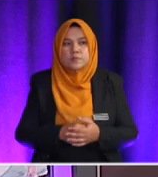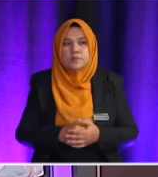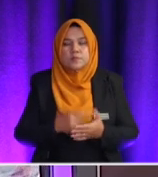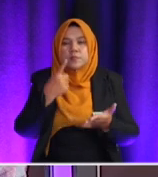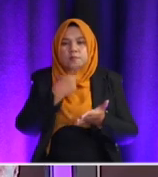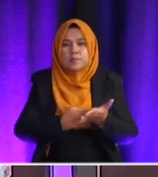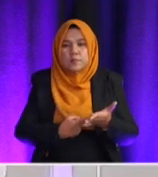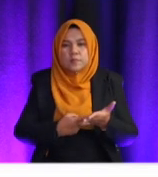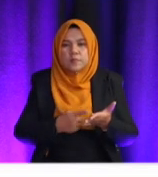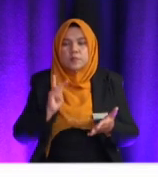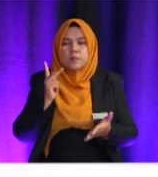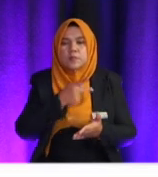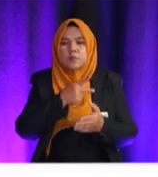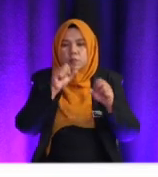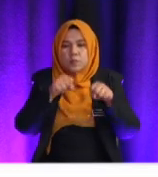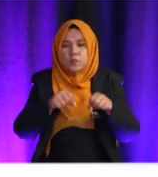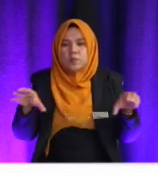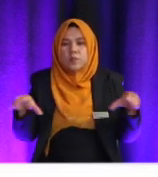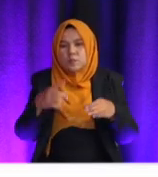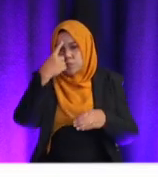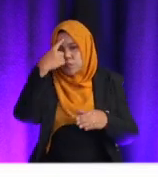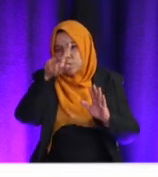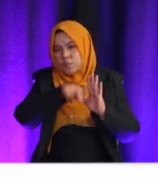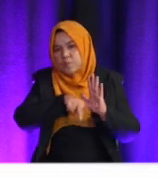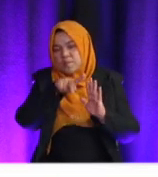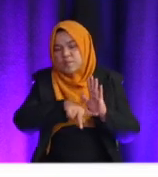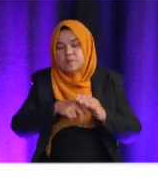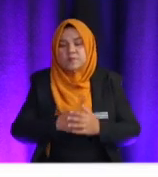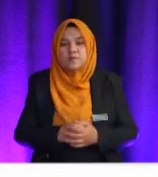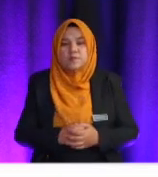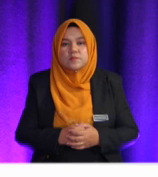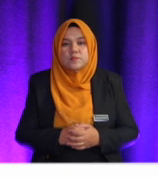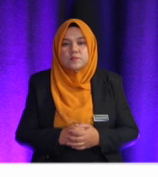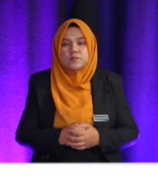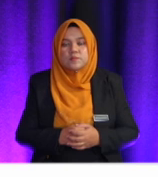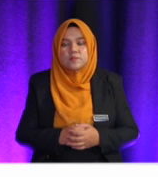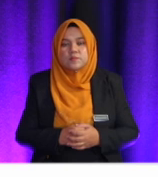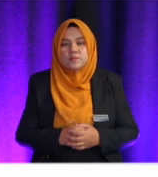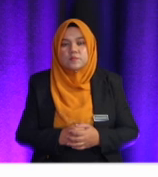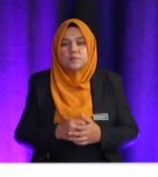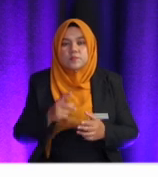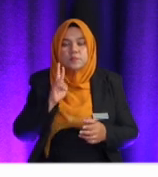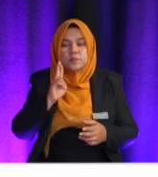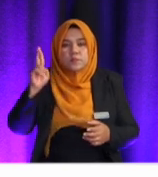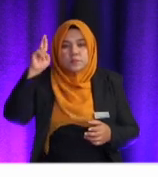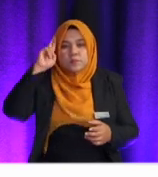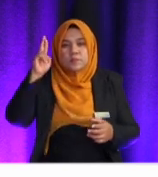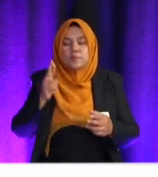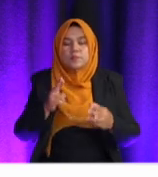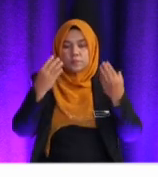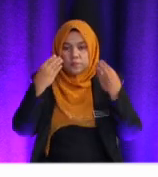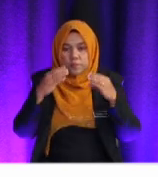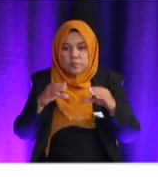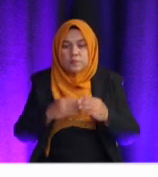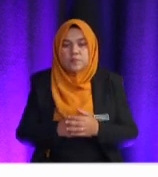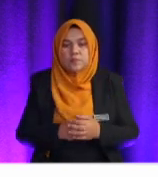we do to reduce them? Mm-hmm. So what can we do as teenagers, as teacher, or maybe as